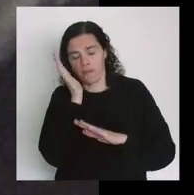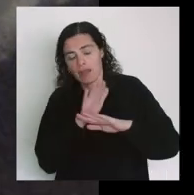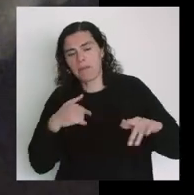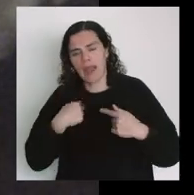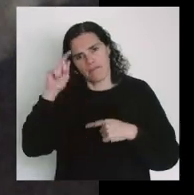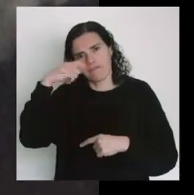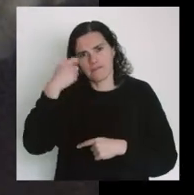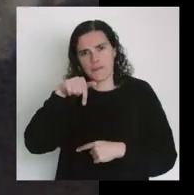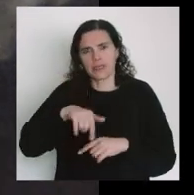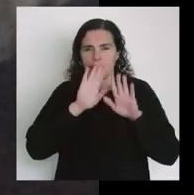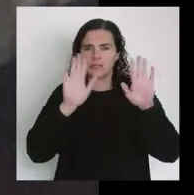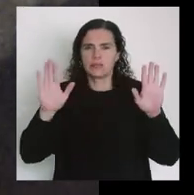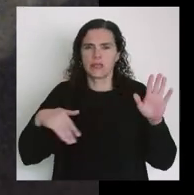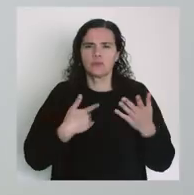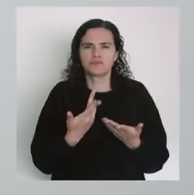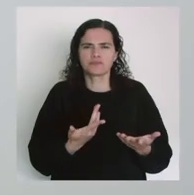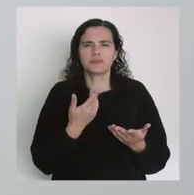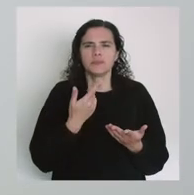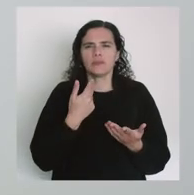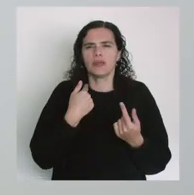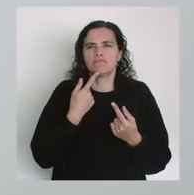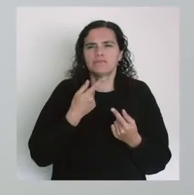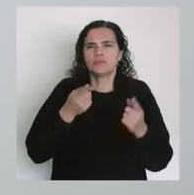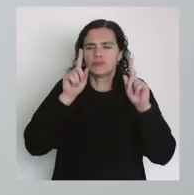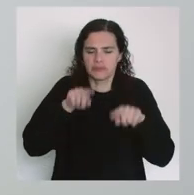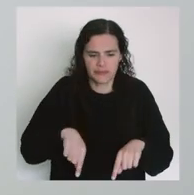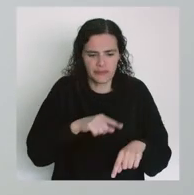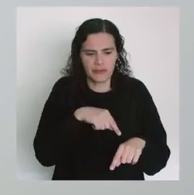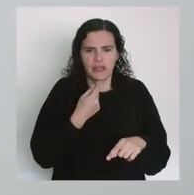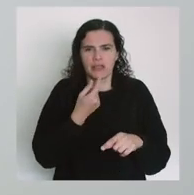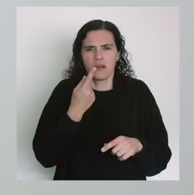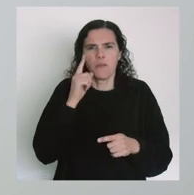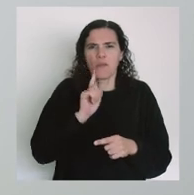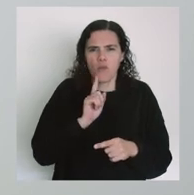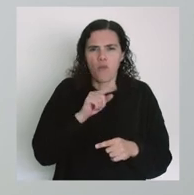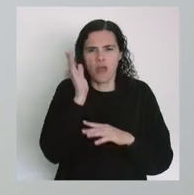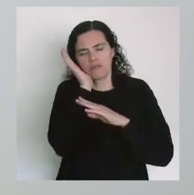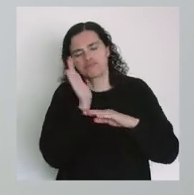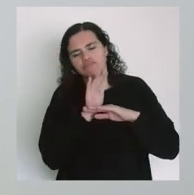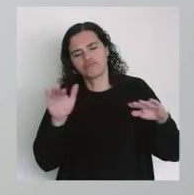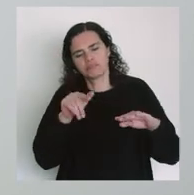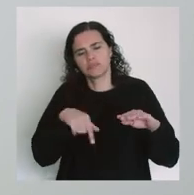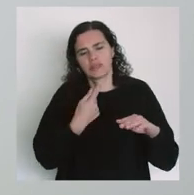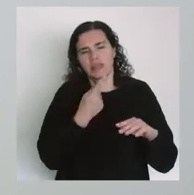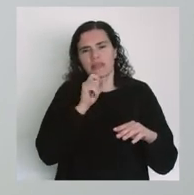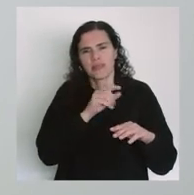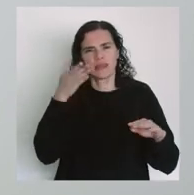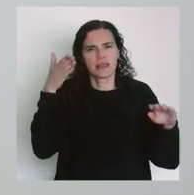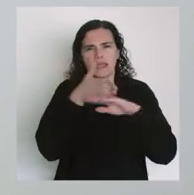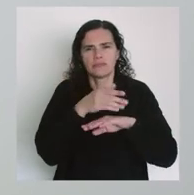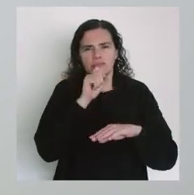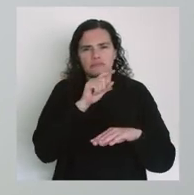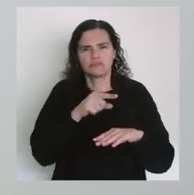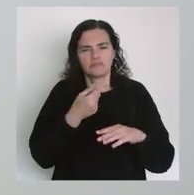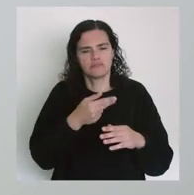exhibition with actually almost the re-rendering of a woman going to bed, which is again directly